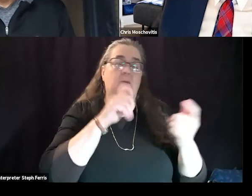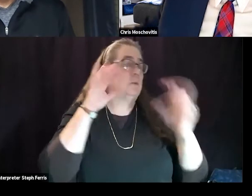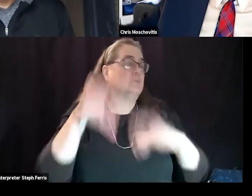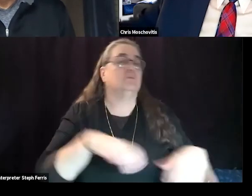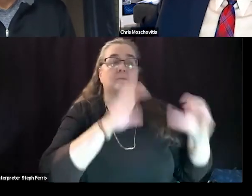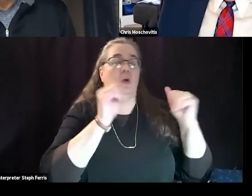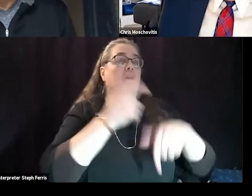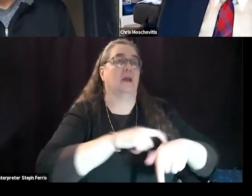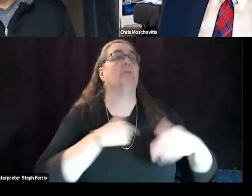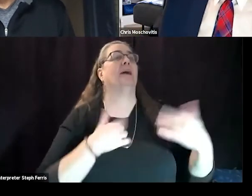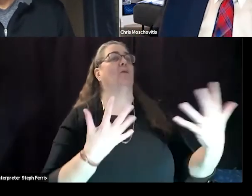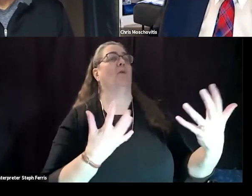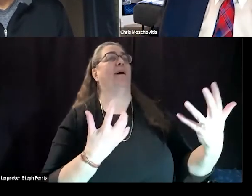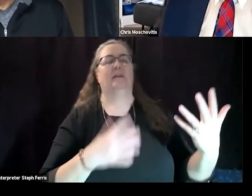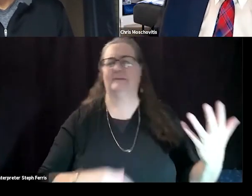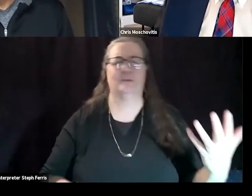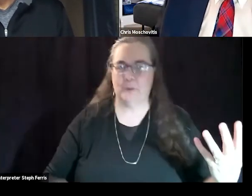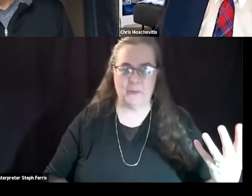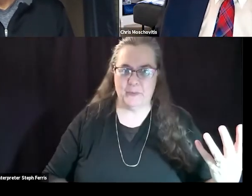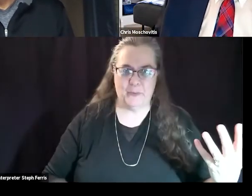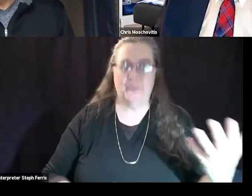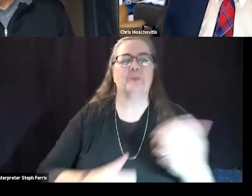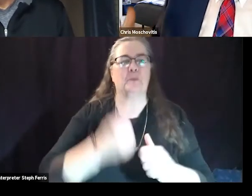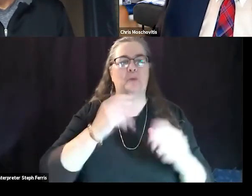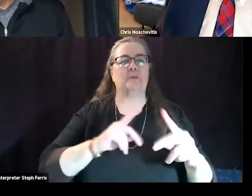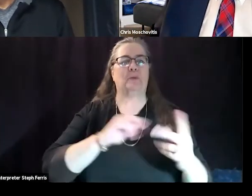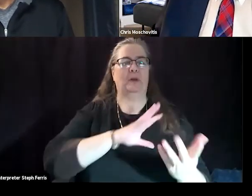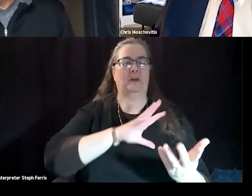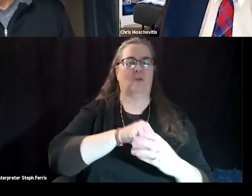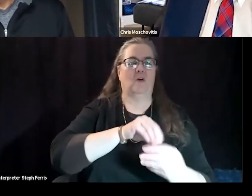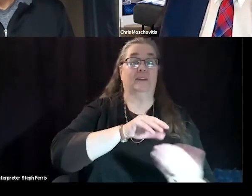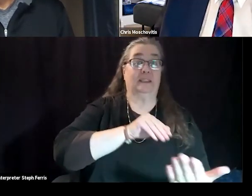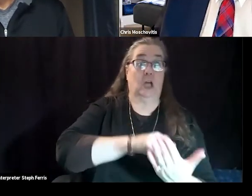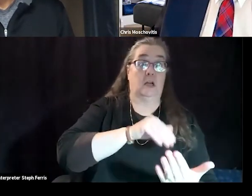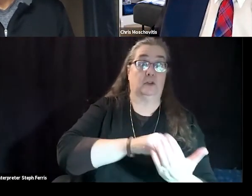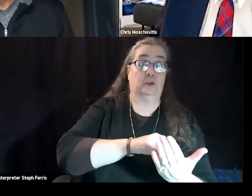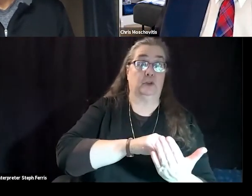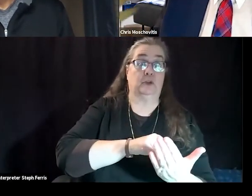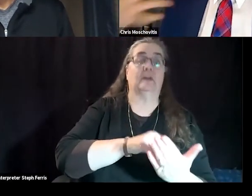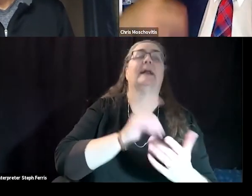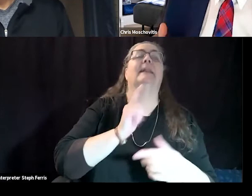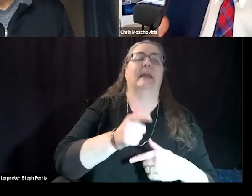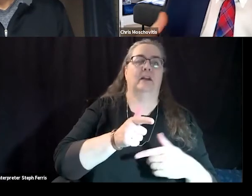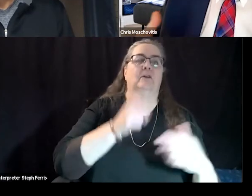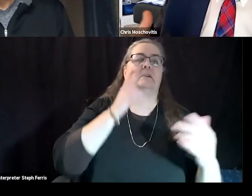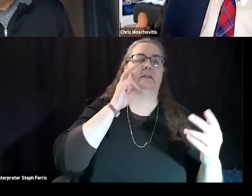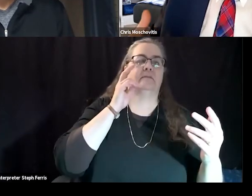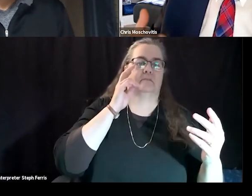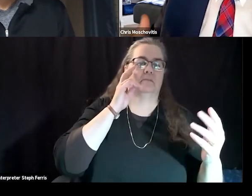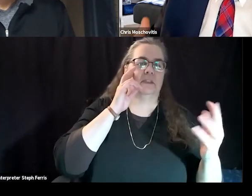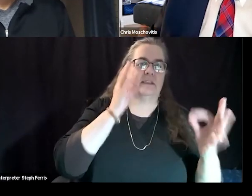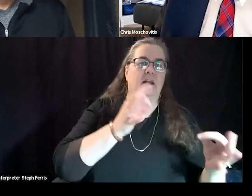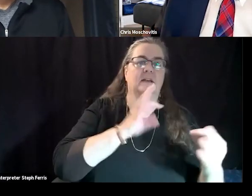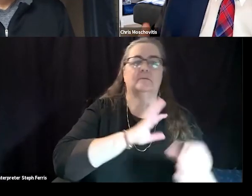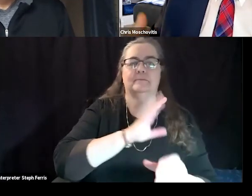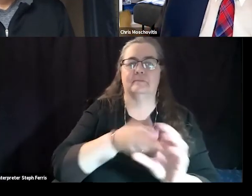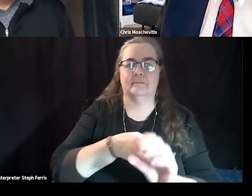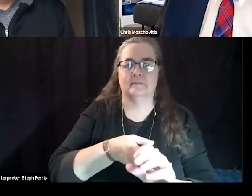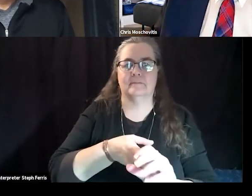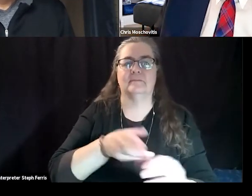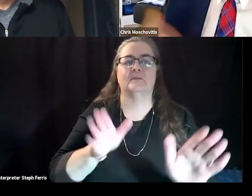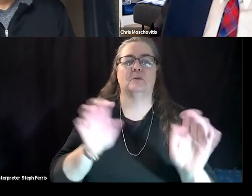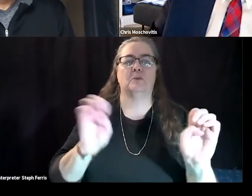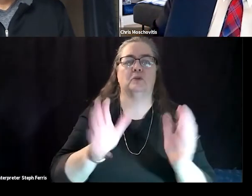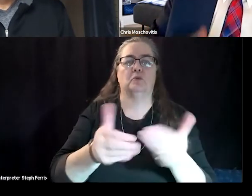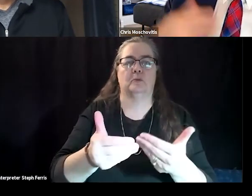say, let's engage. Let's talk about this, and I will teach you what I know, and you will teach me a lot more. That's a